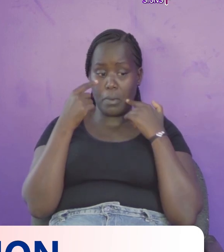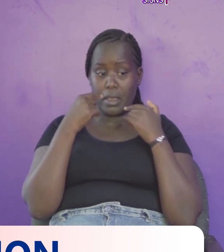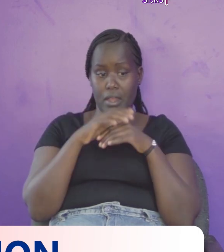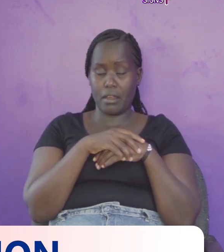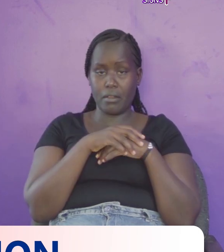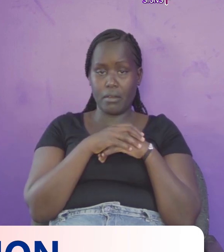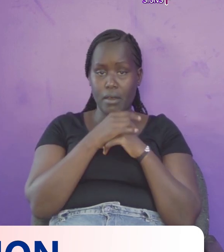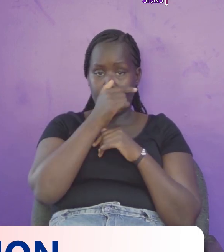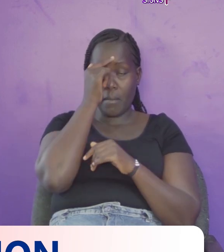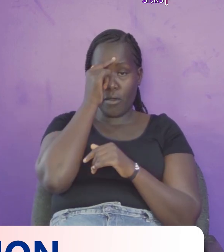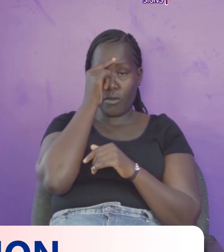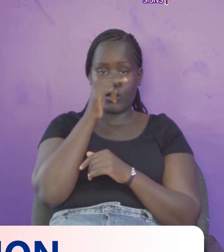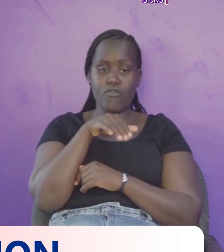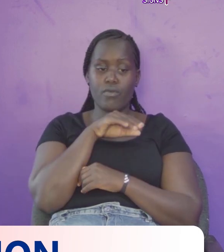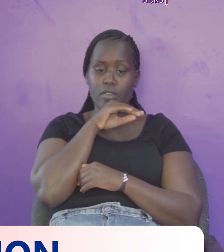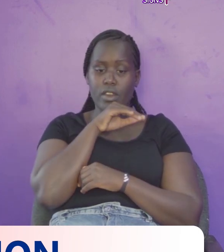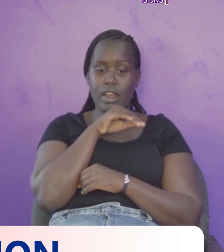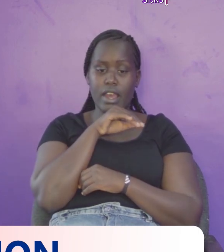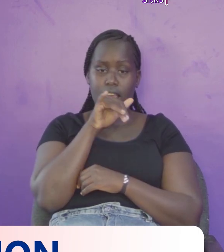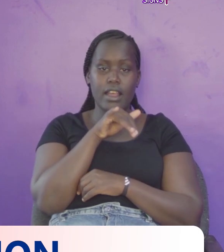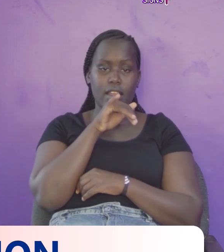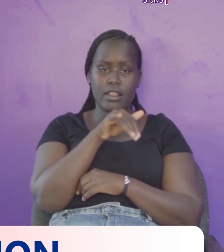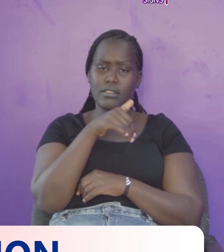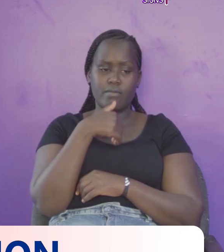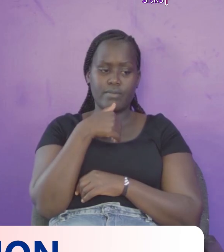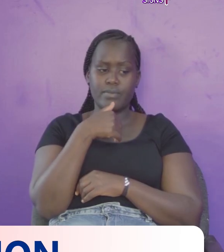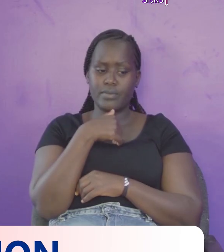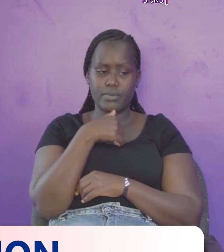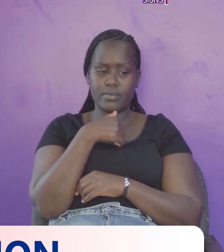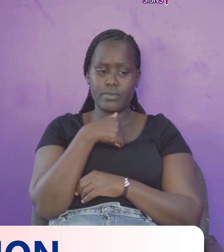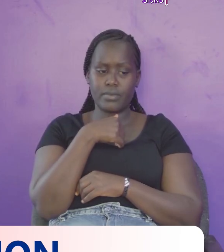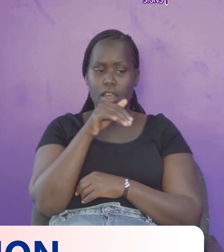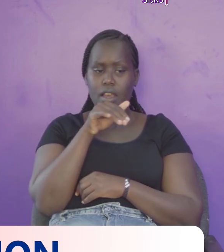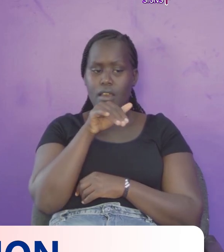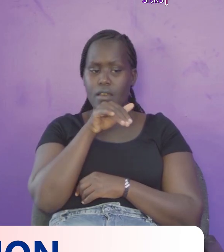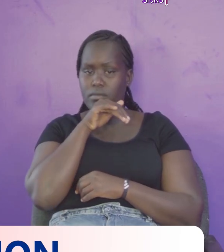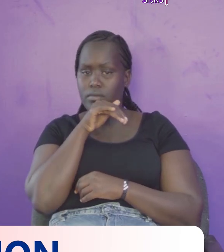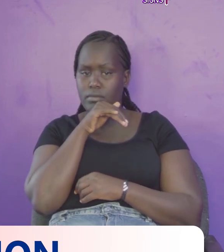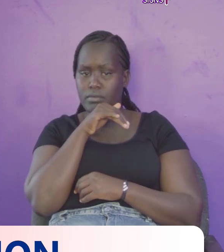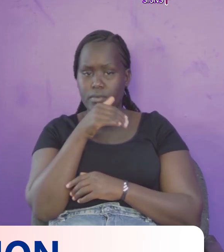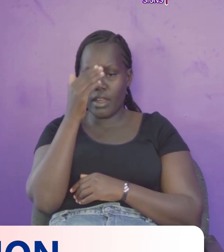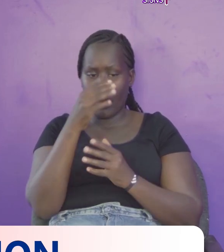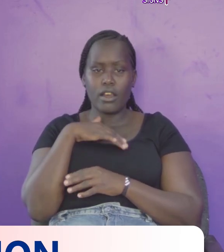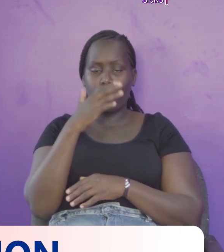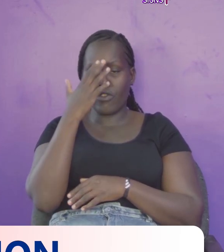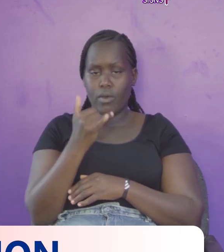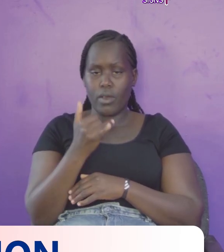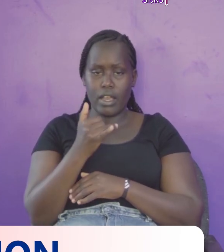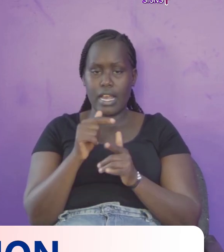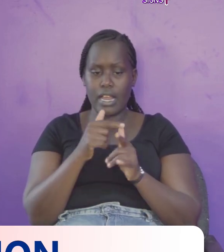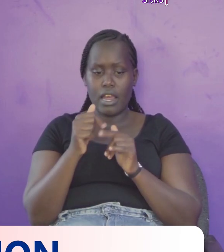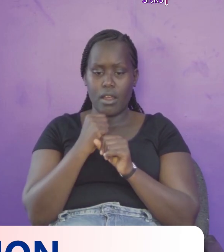kwa ajili ya baba. That thing put me so much at baba mbona alienda. Yani now it made me more